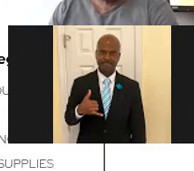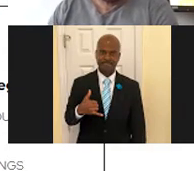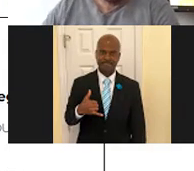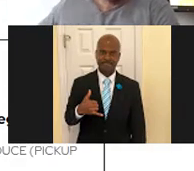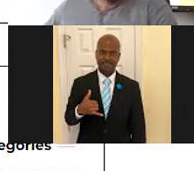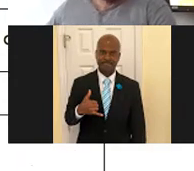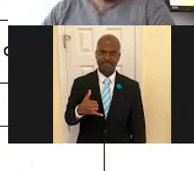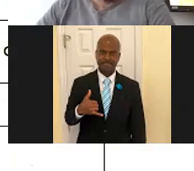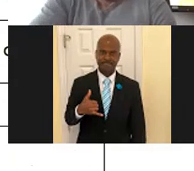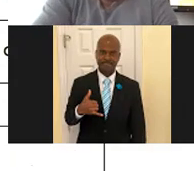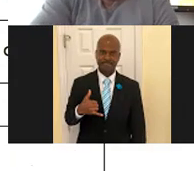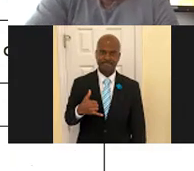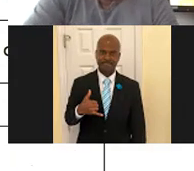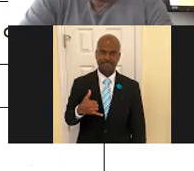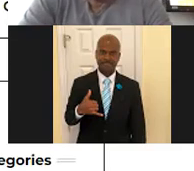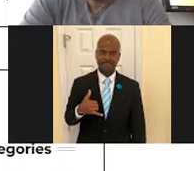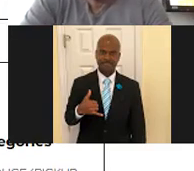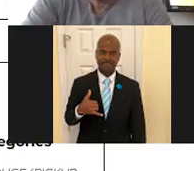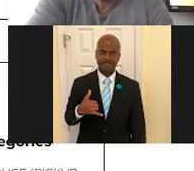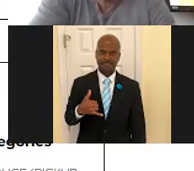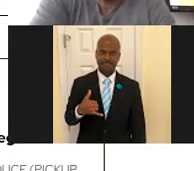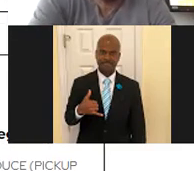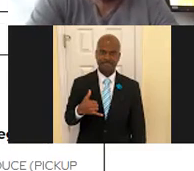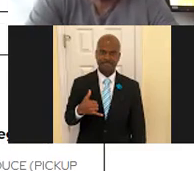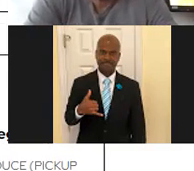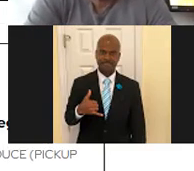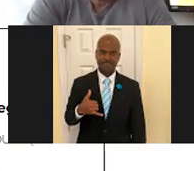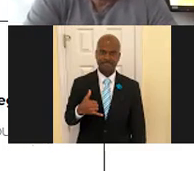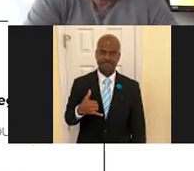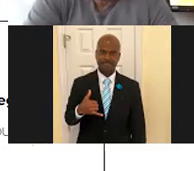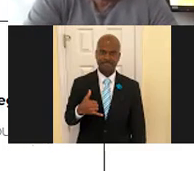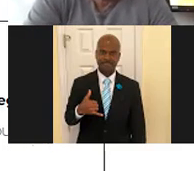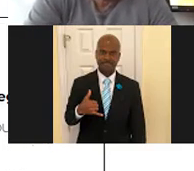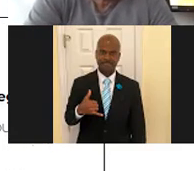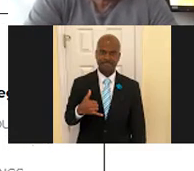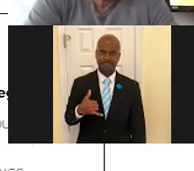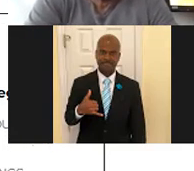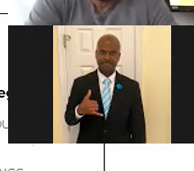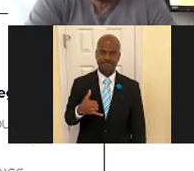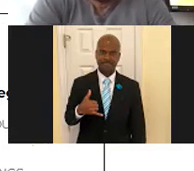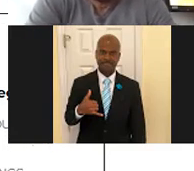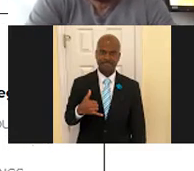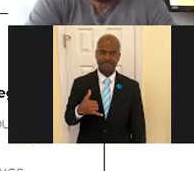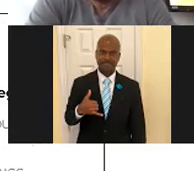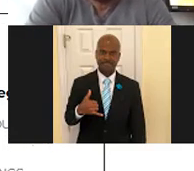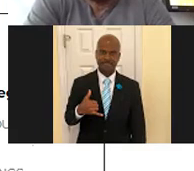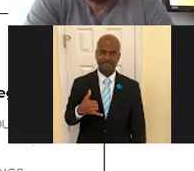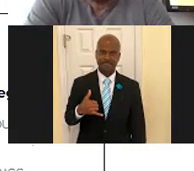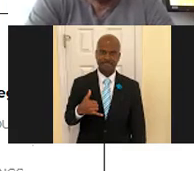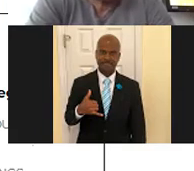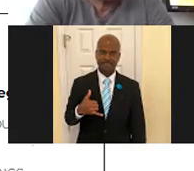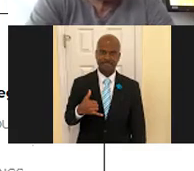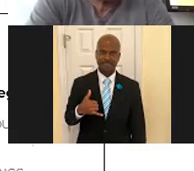of their accessories. They are representative like I am too. What they provide that I don't provide, they provide the seedlings, and this is an example